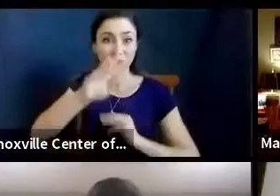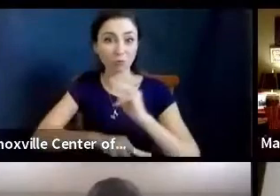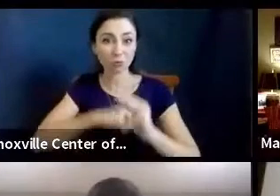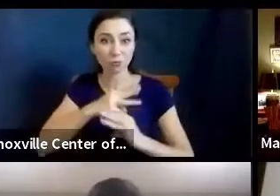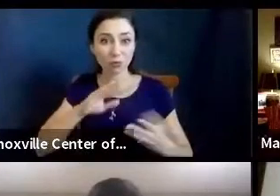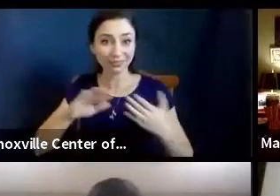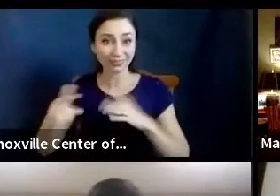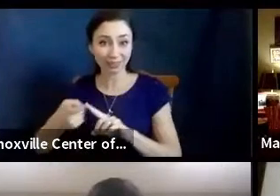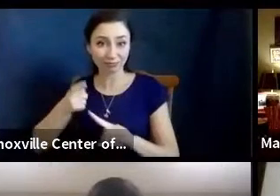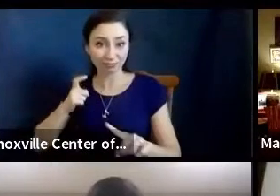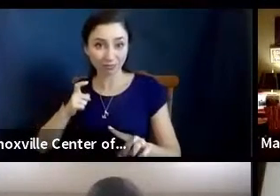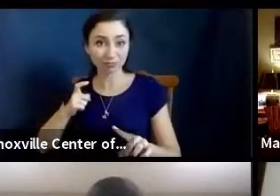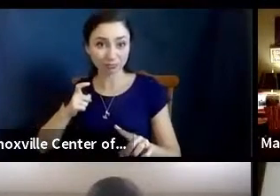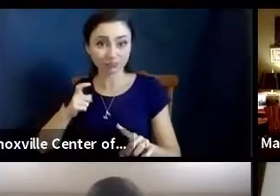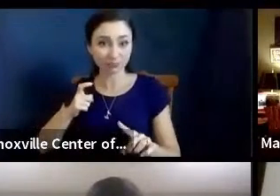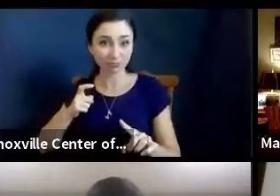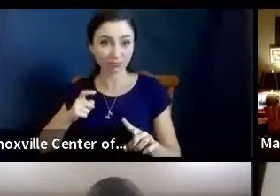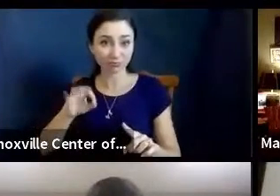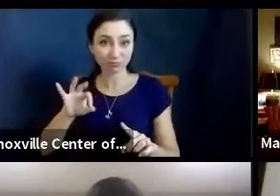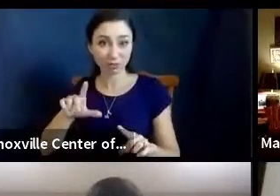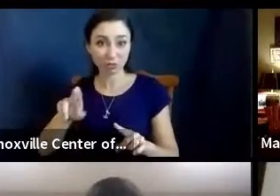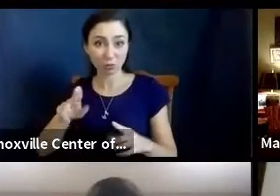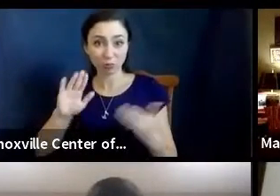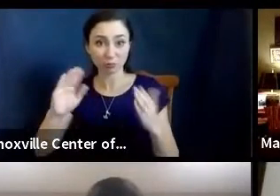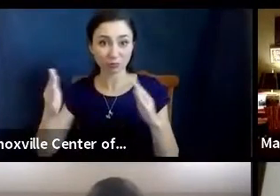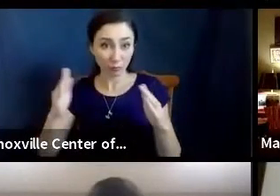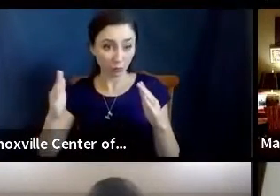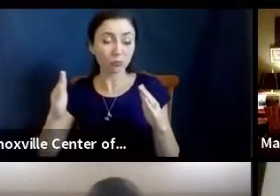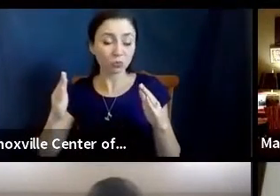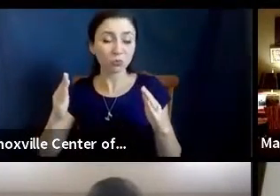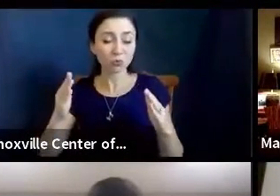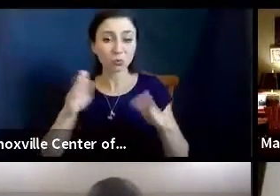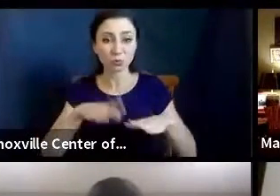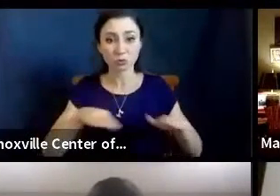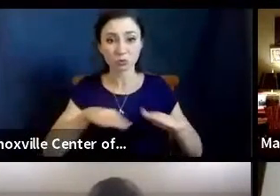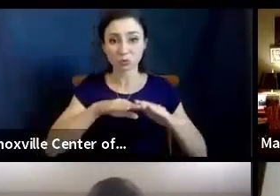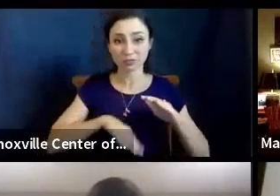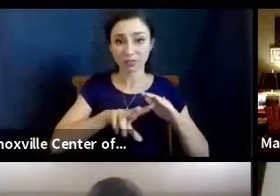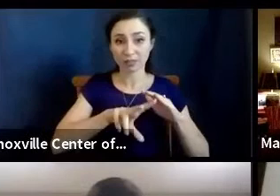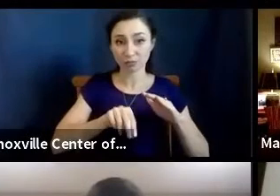died than children less than 30 years of age. So